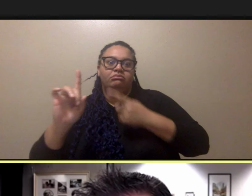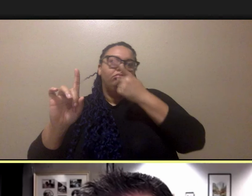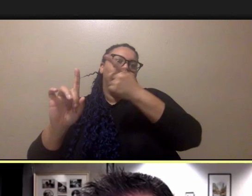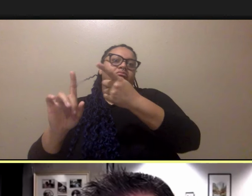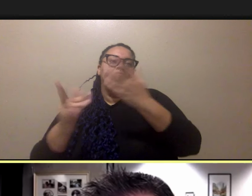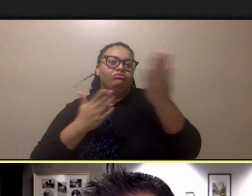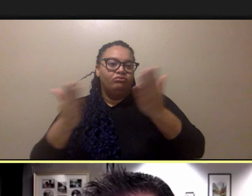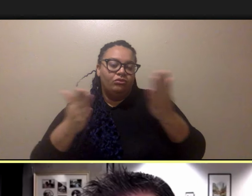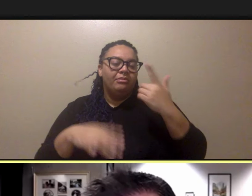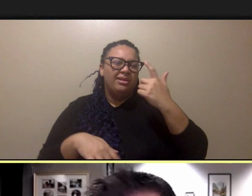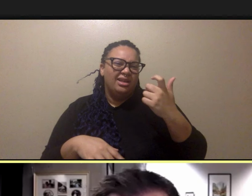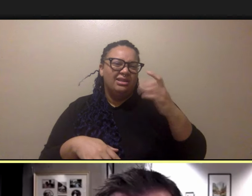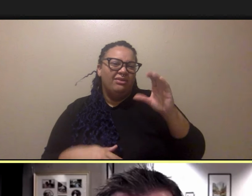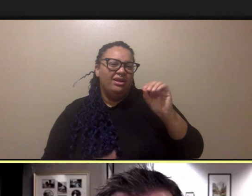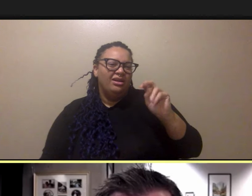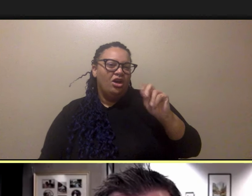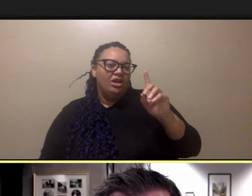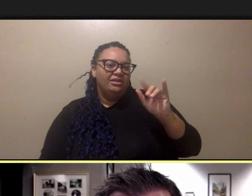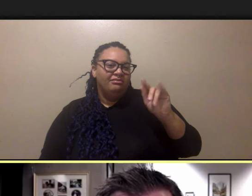conditions was about